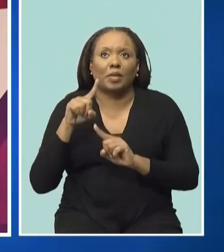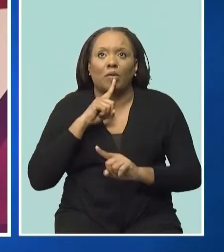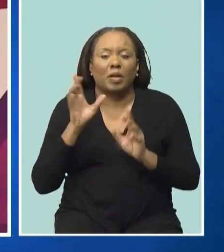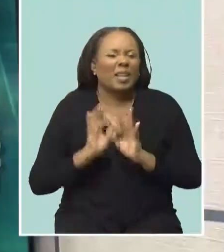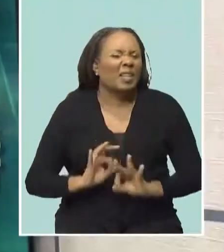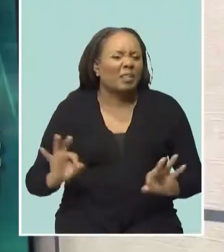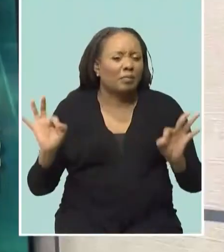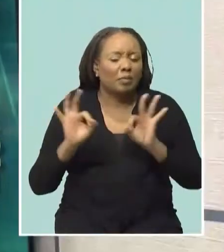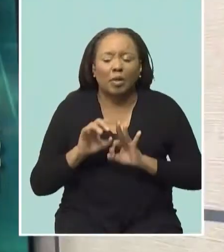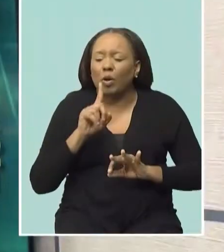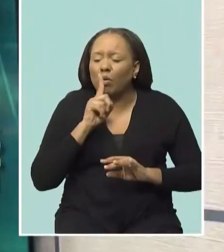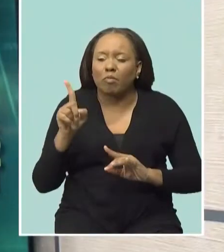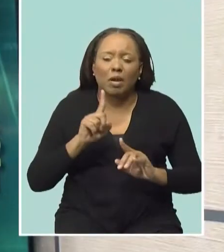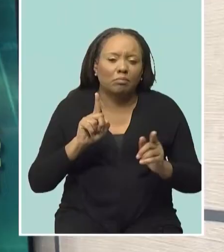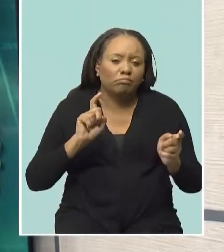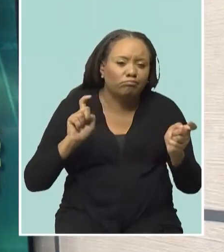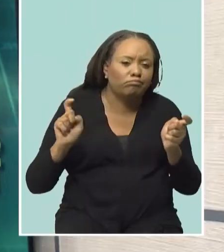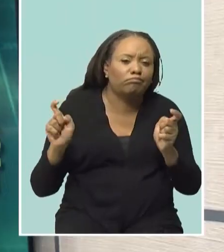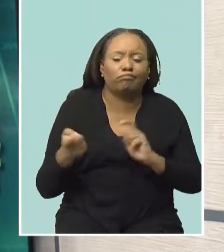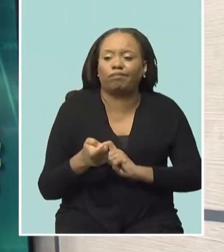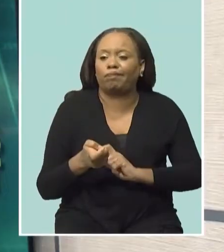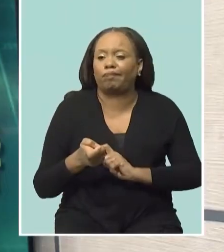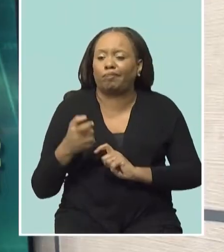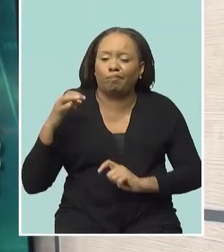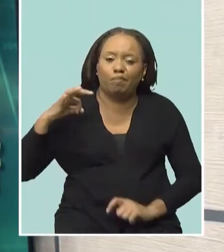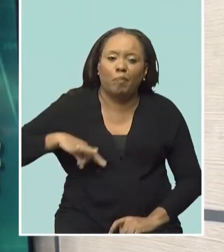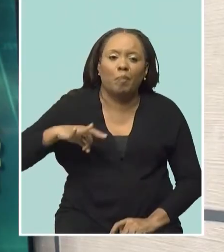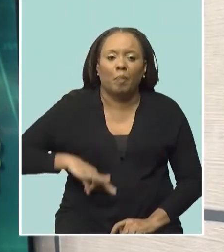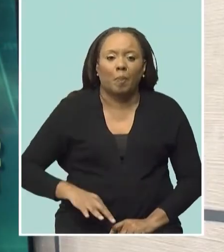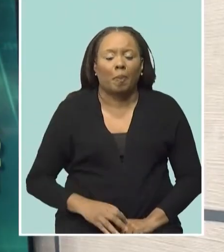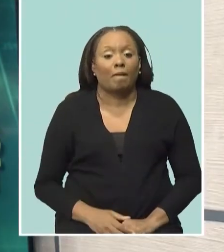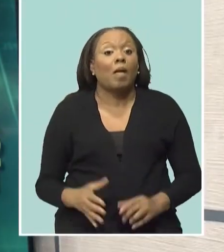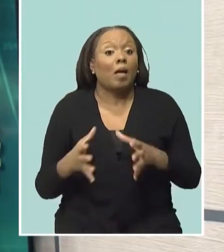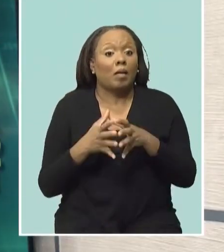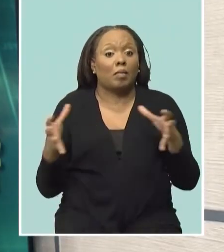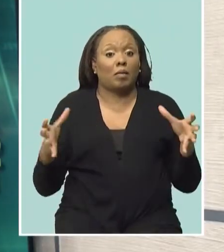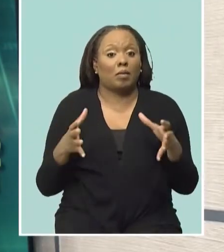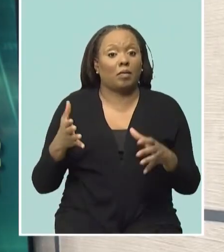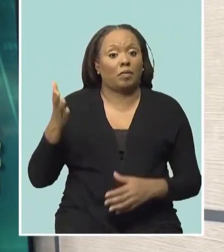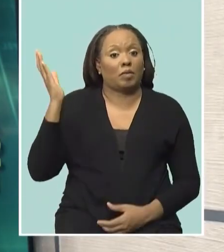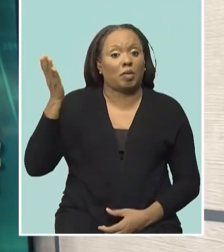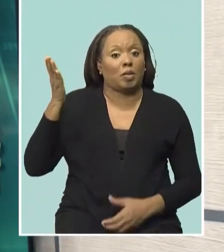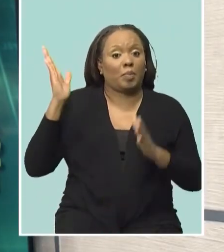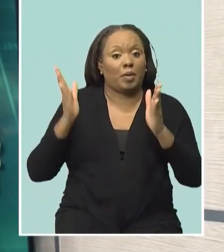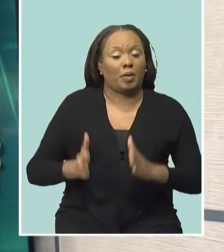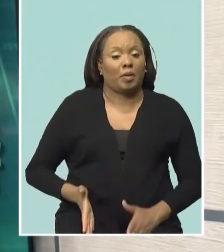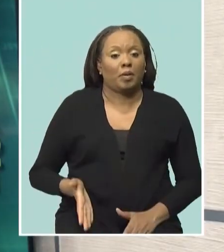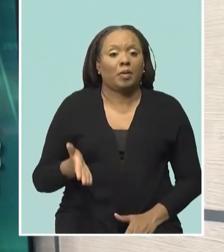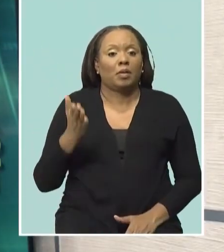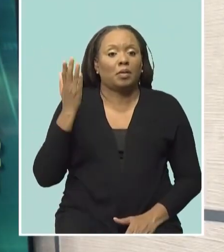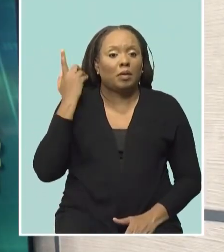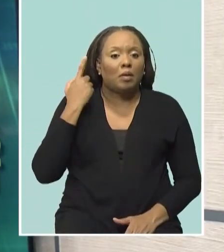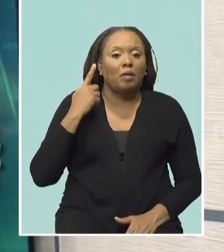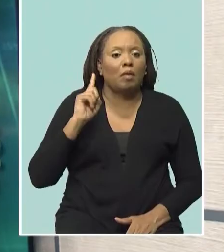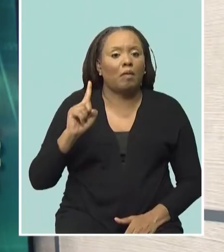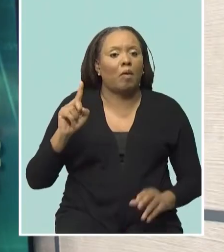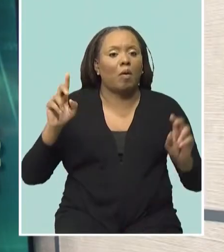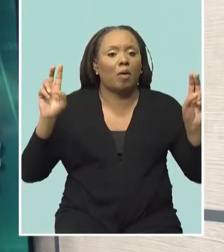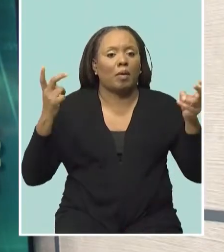market. A cadre of informed speakers are being assembled to address the theme Sustainable Development,